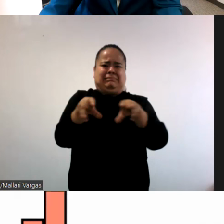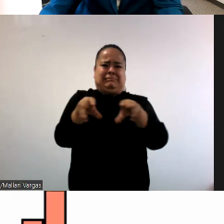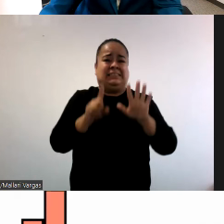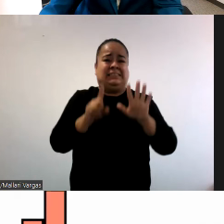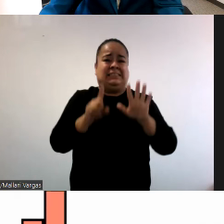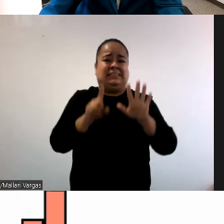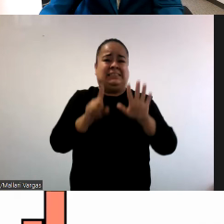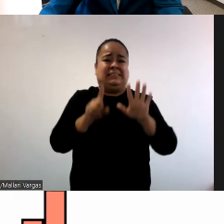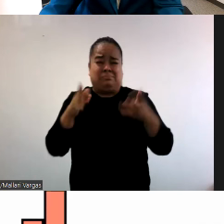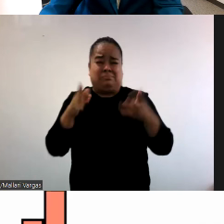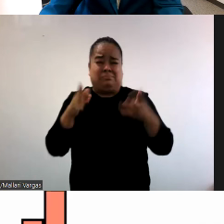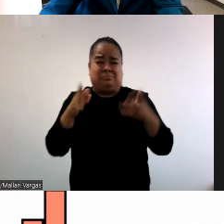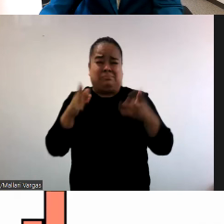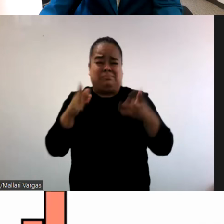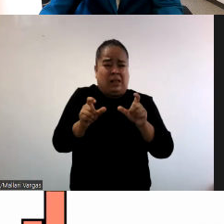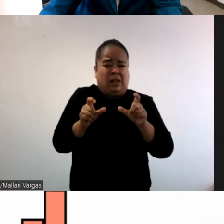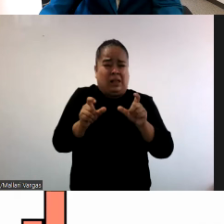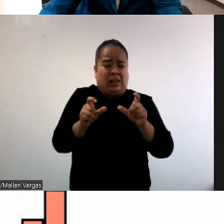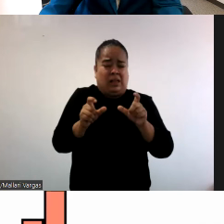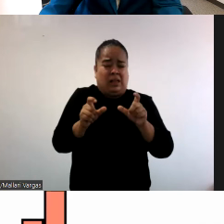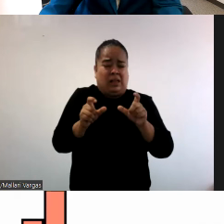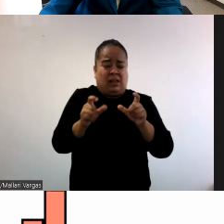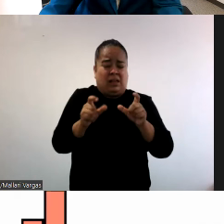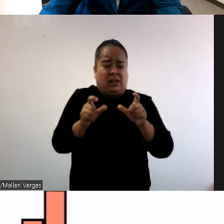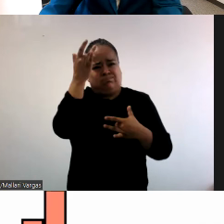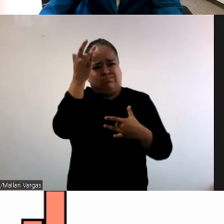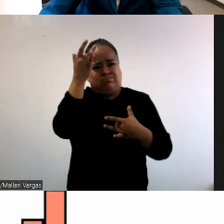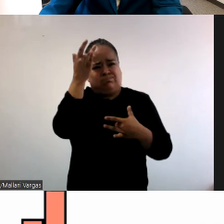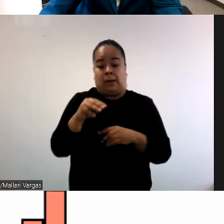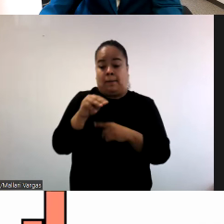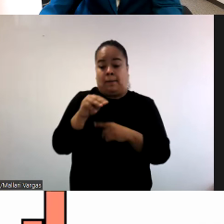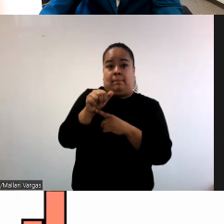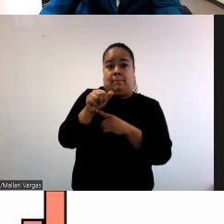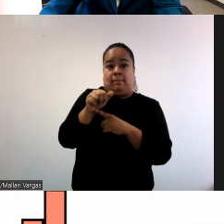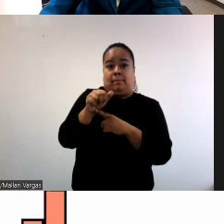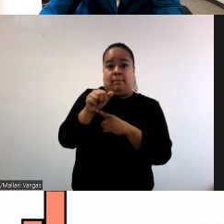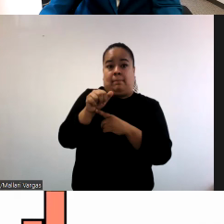and our region started to report cases starting in May,